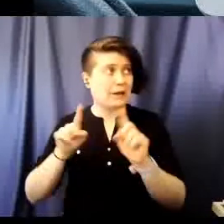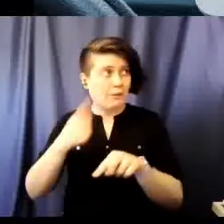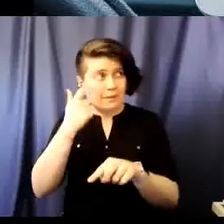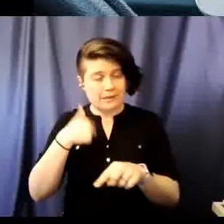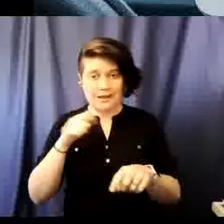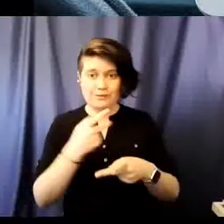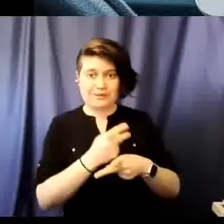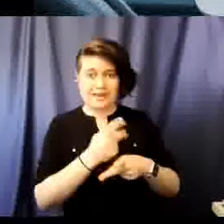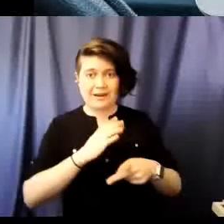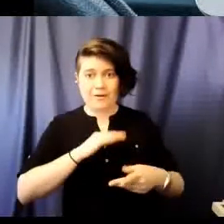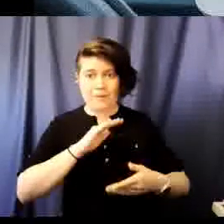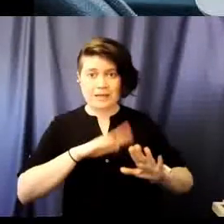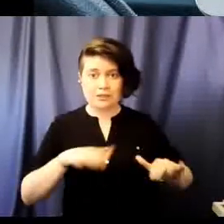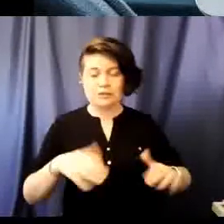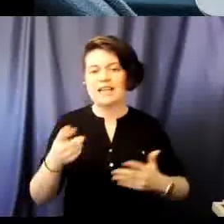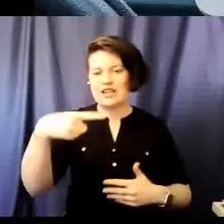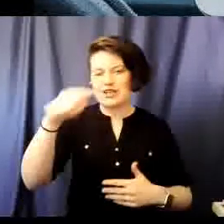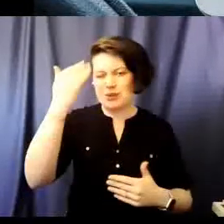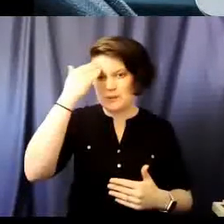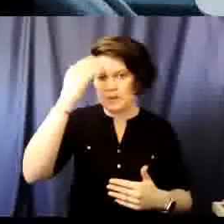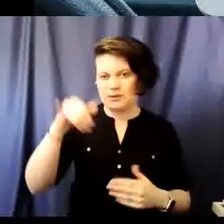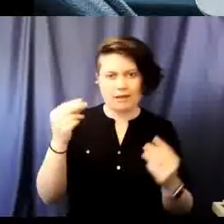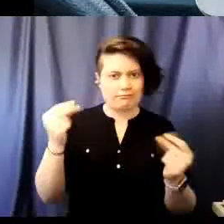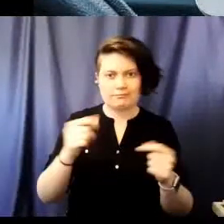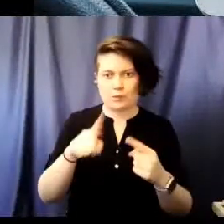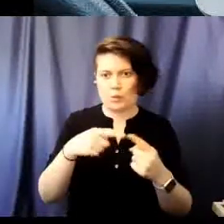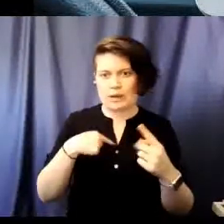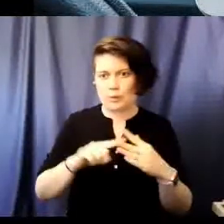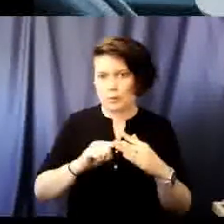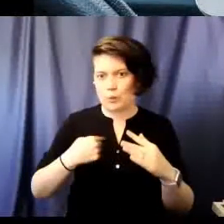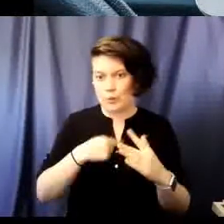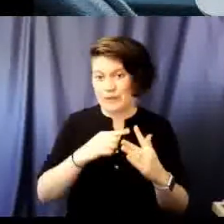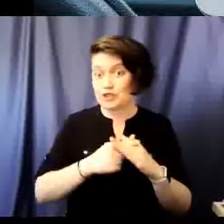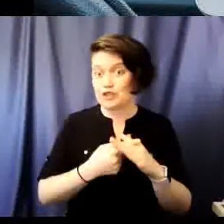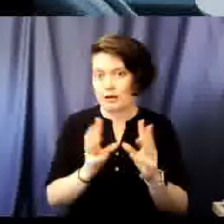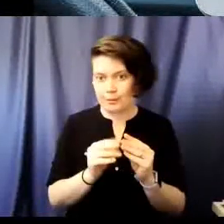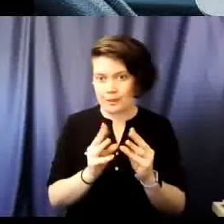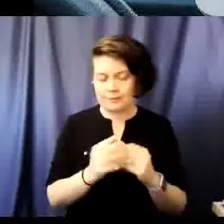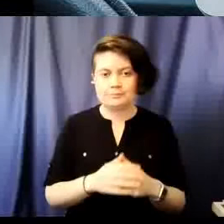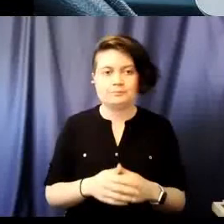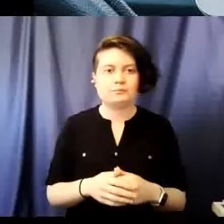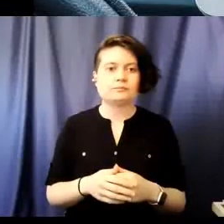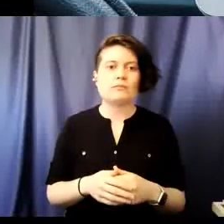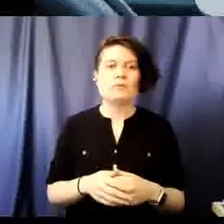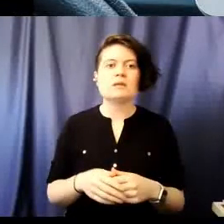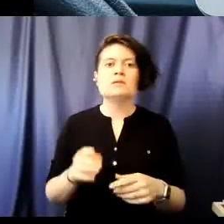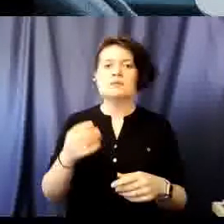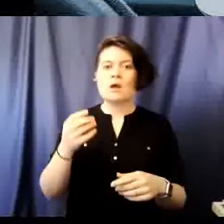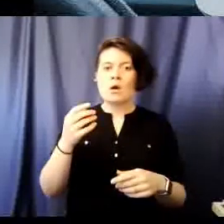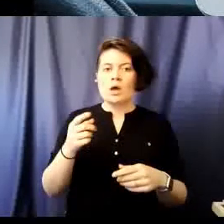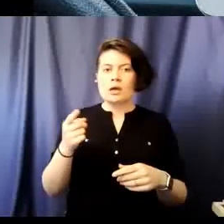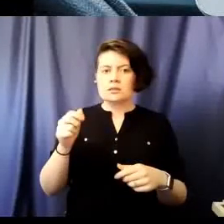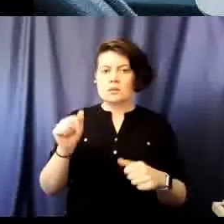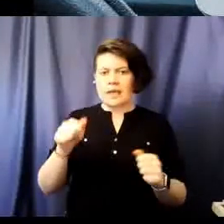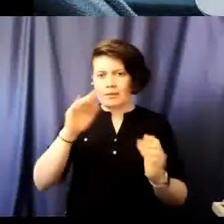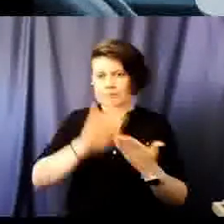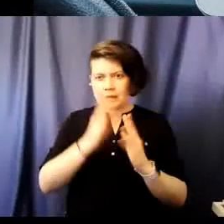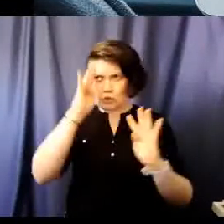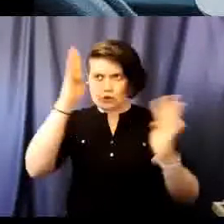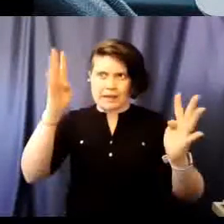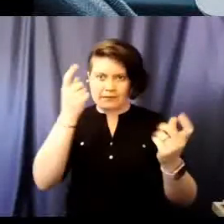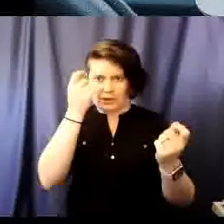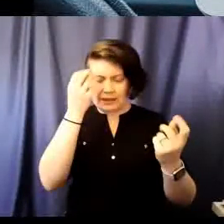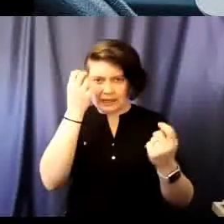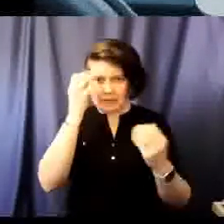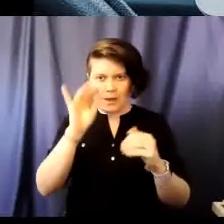away. We know that participants are very resilient and can find ways to meet their needs, but facilitators have to be